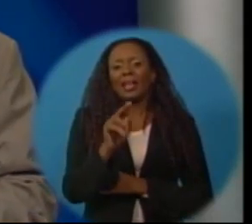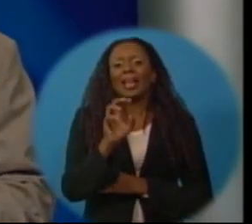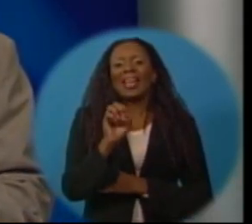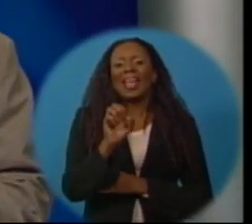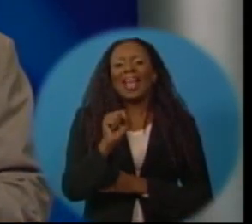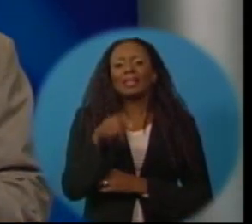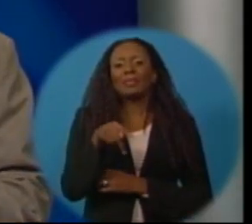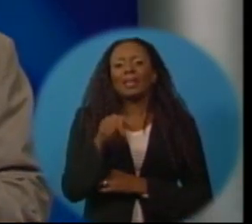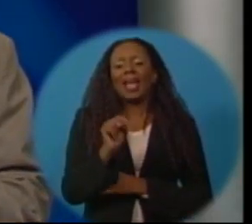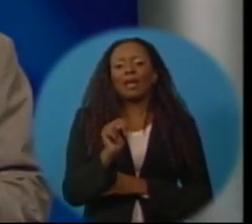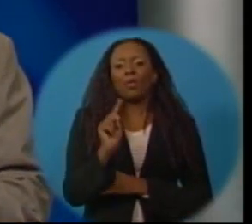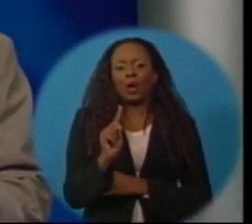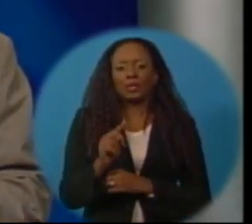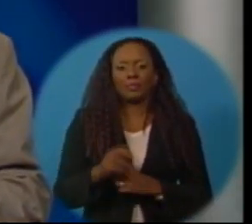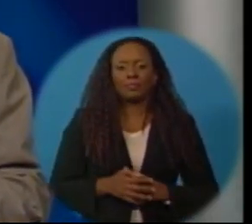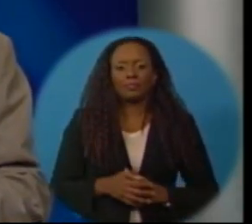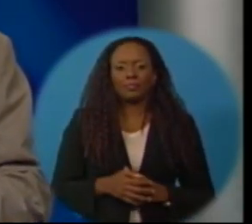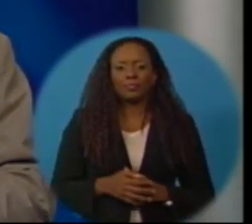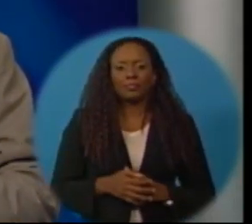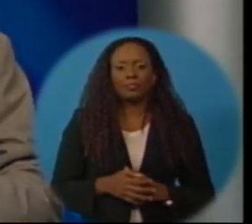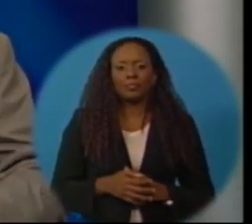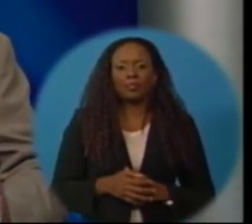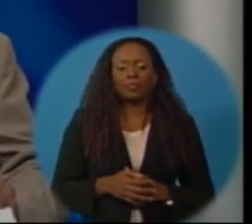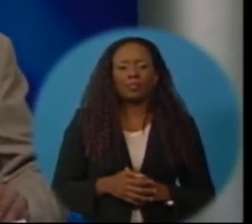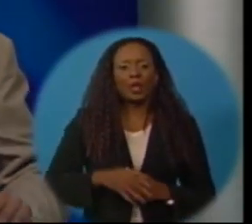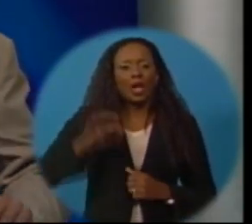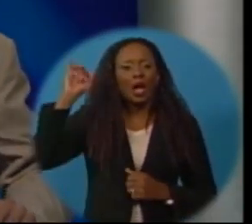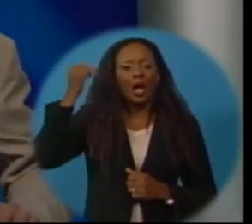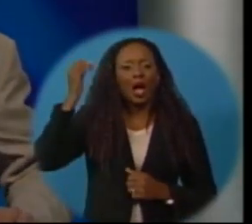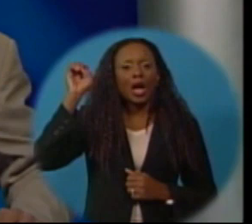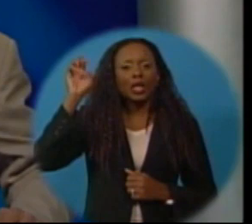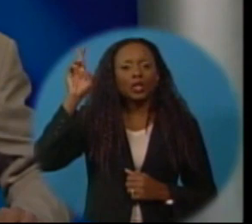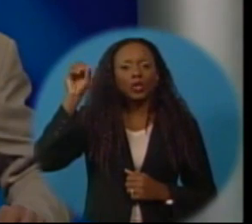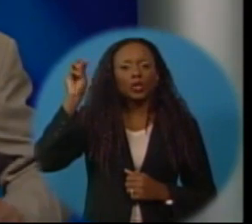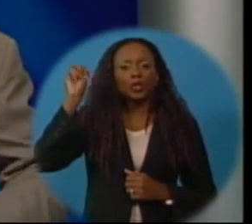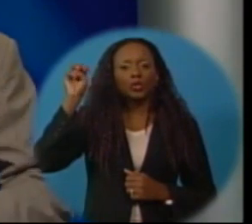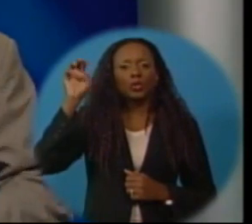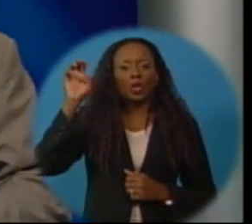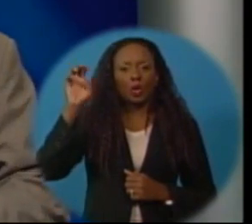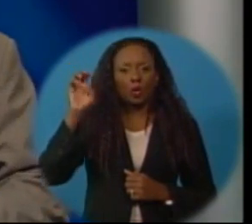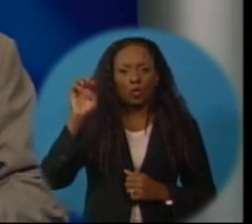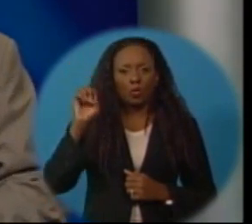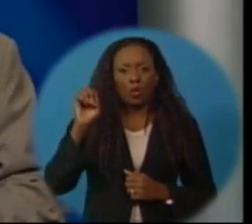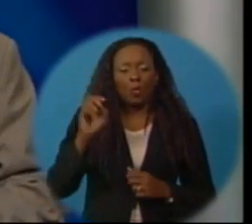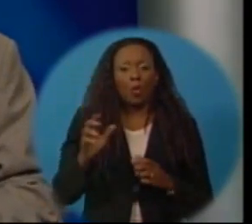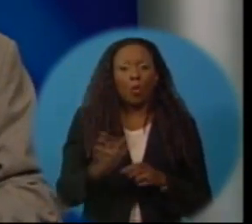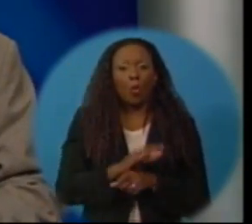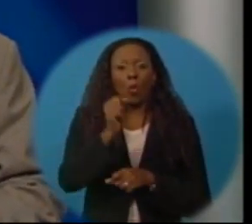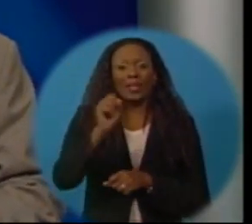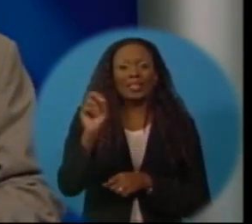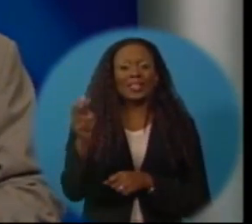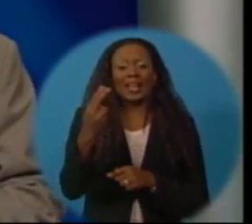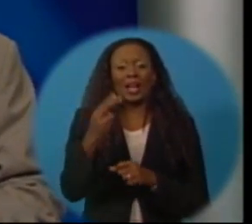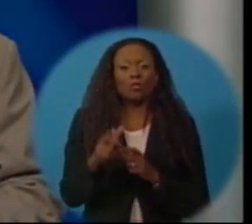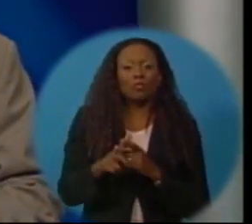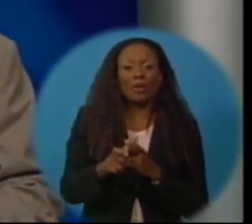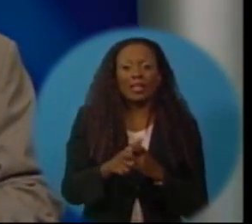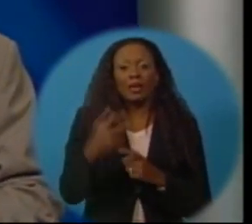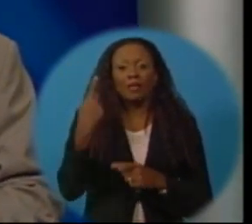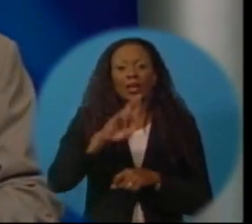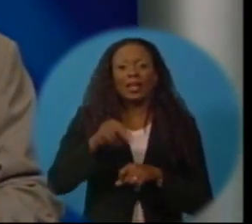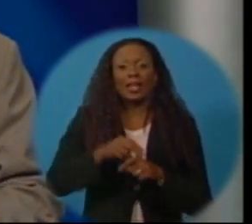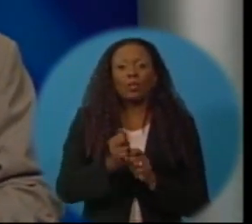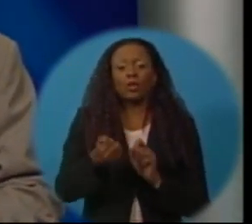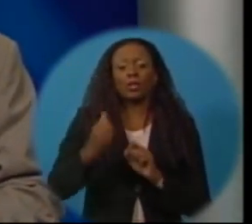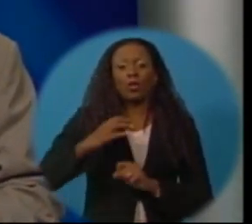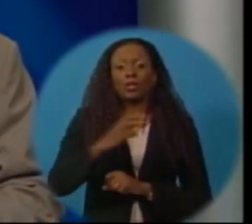In athletics, Jerome Blackett was 2.5 minutes off the record as he won the second race of the co-operators National Sports